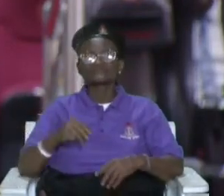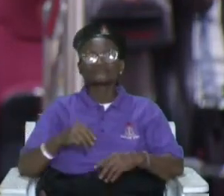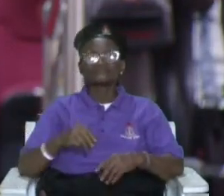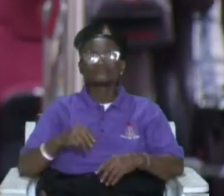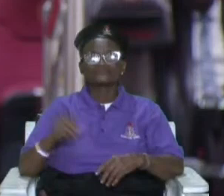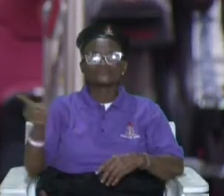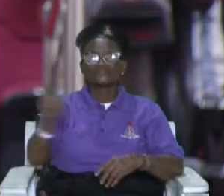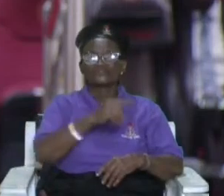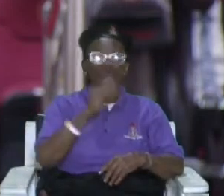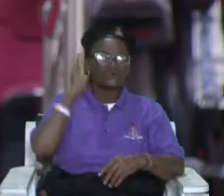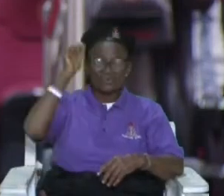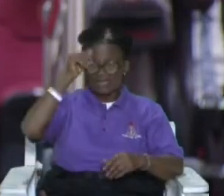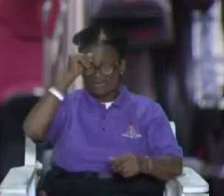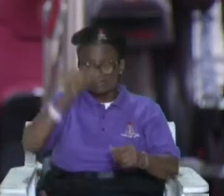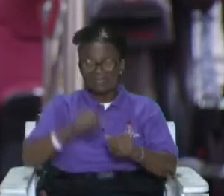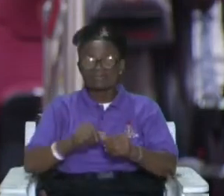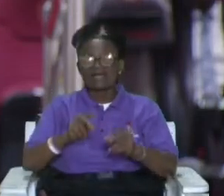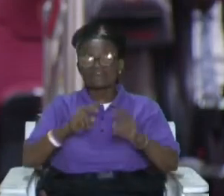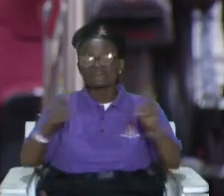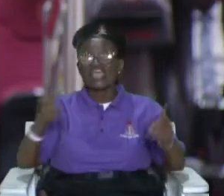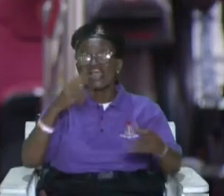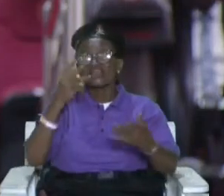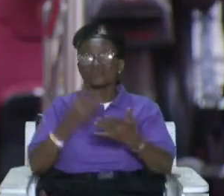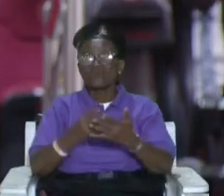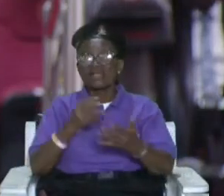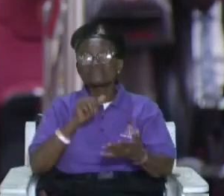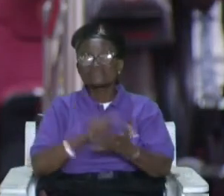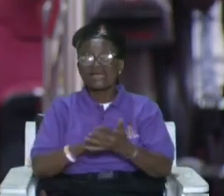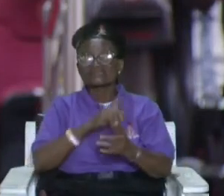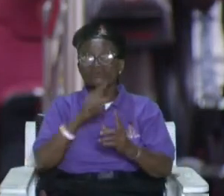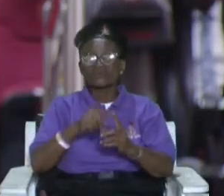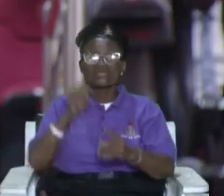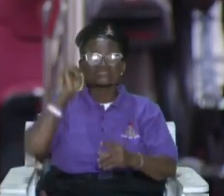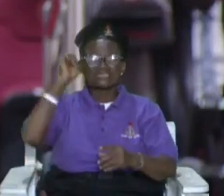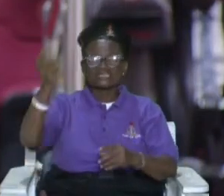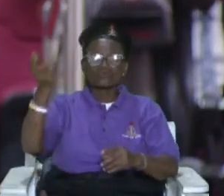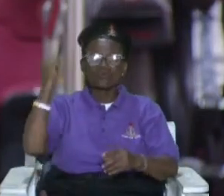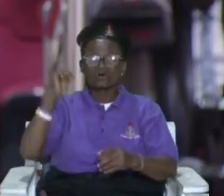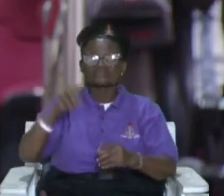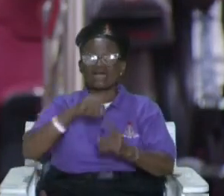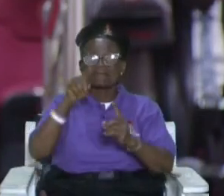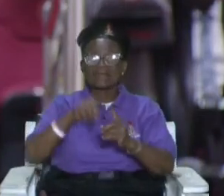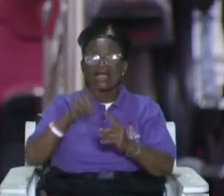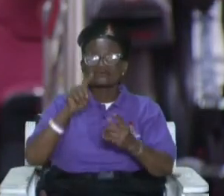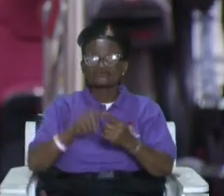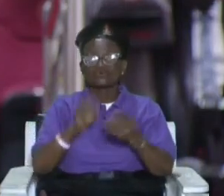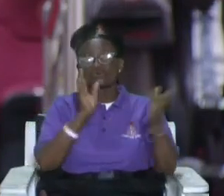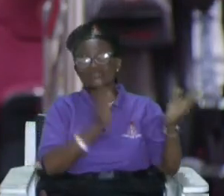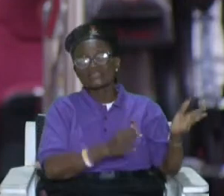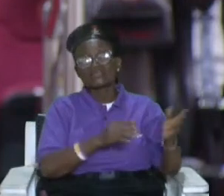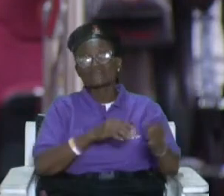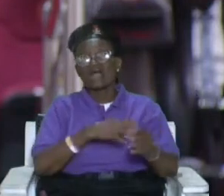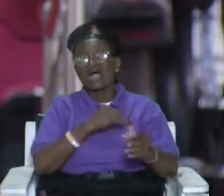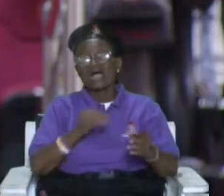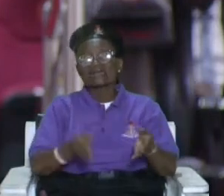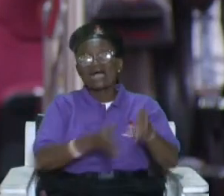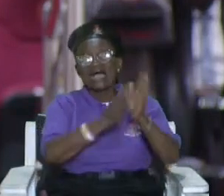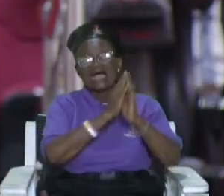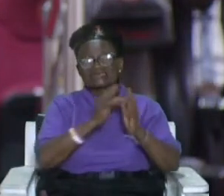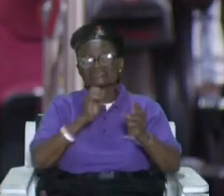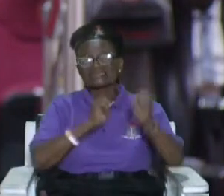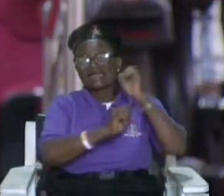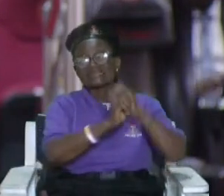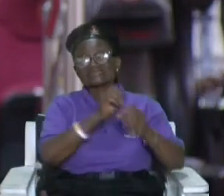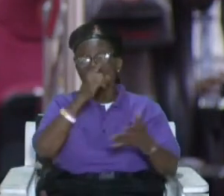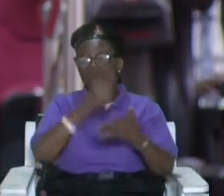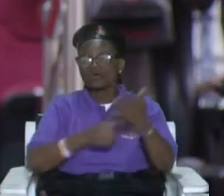You will remember very well that when he was about to leave, and he asked Elisha, "What do you want?" And